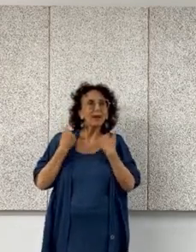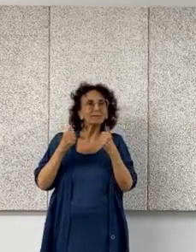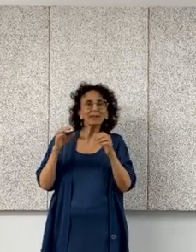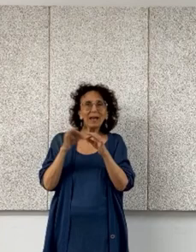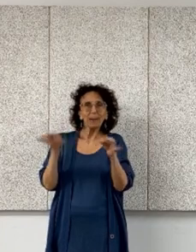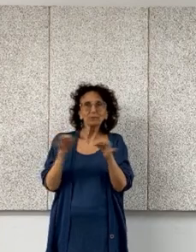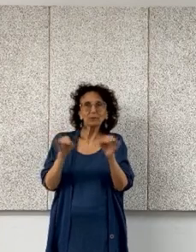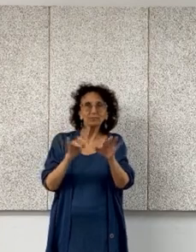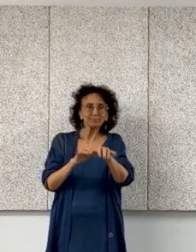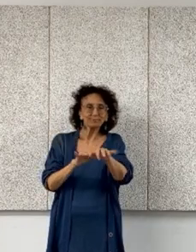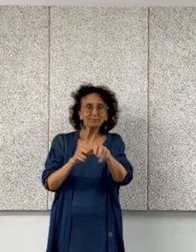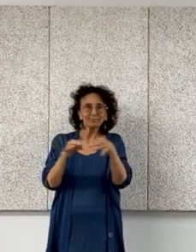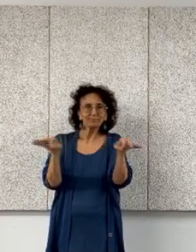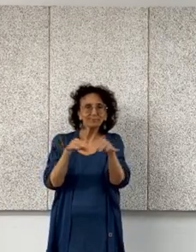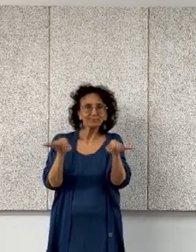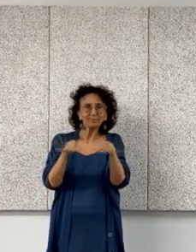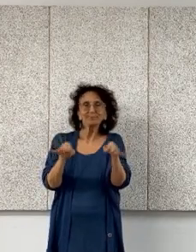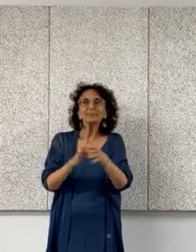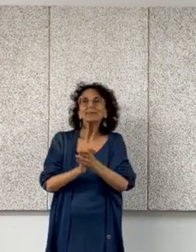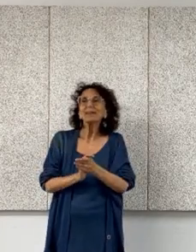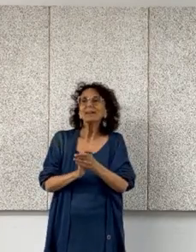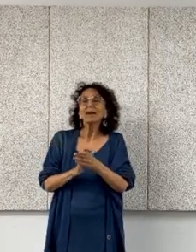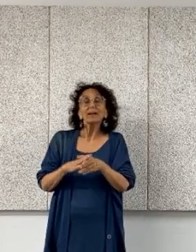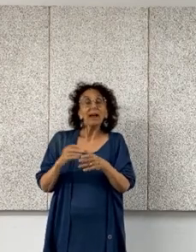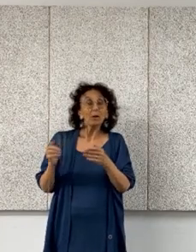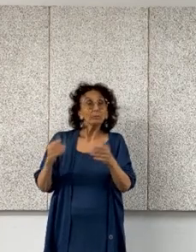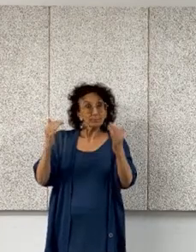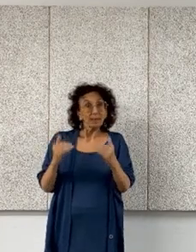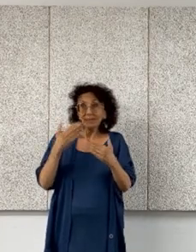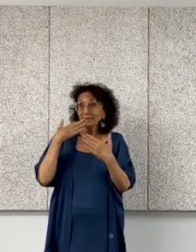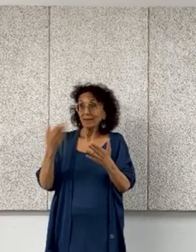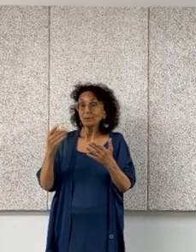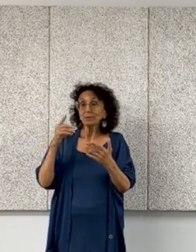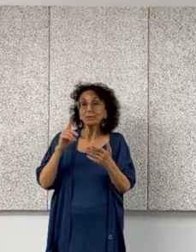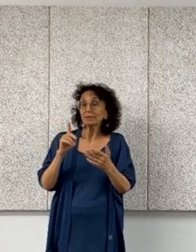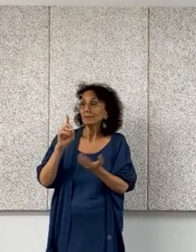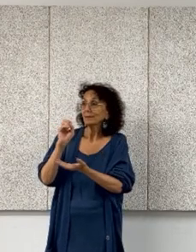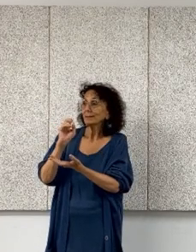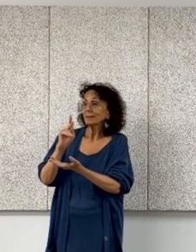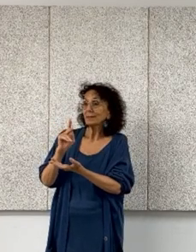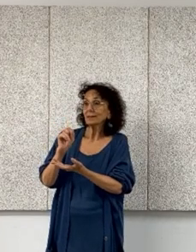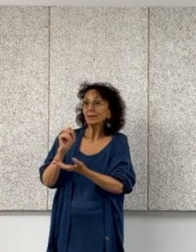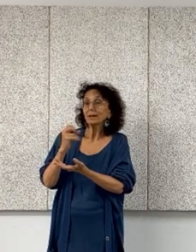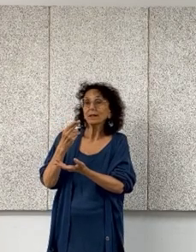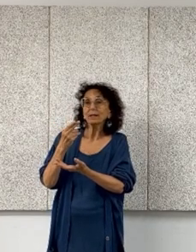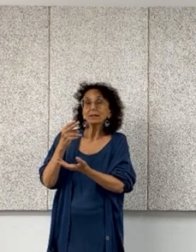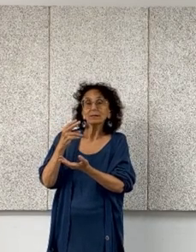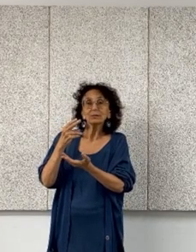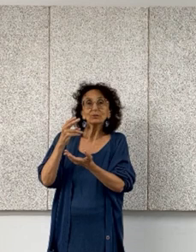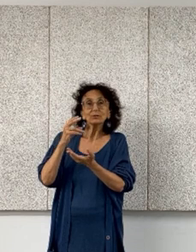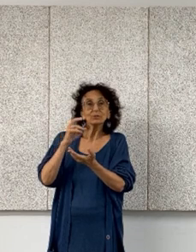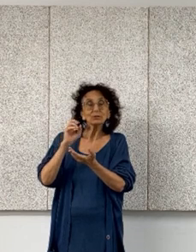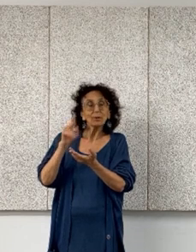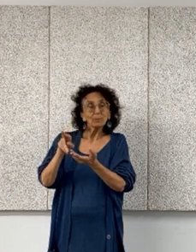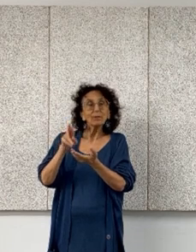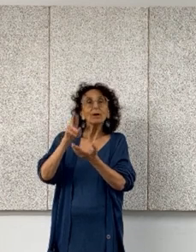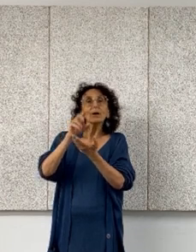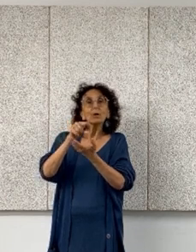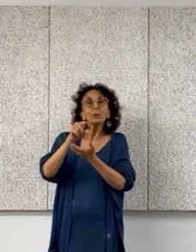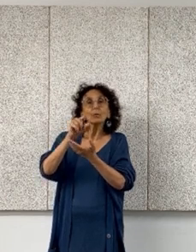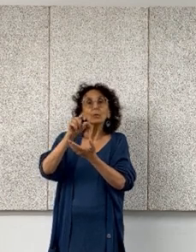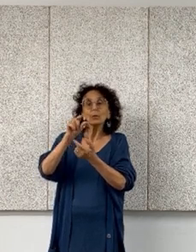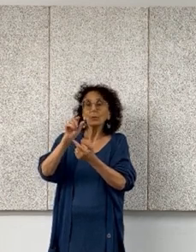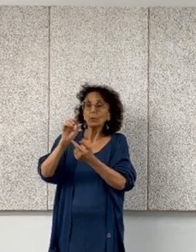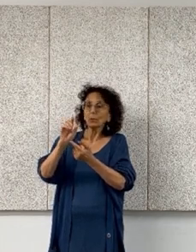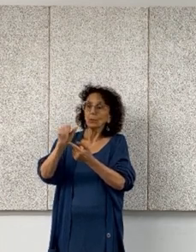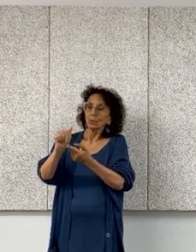Now to some more thank yous. Huge thank you to Deeksha Gaur, Kristin Marting, and Will Davis for joining us for this panel